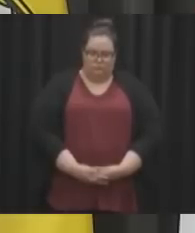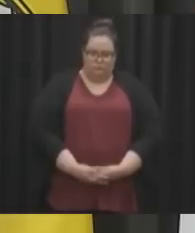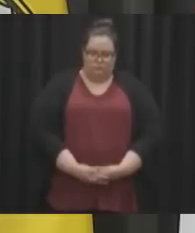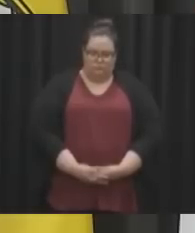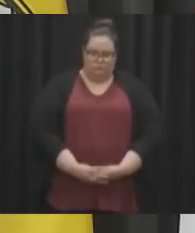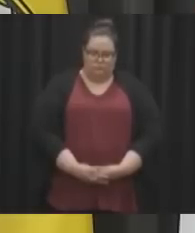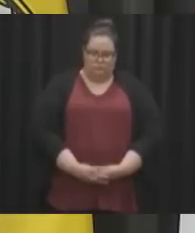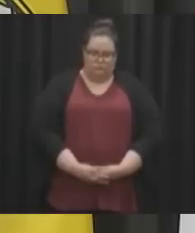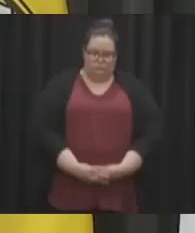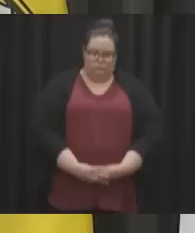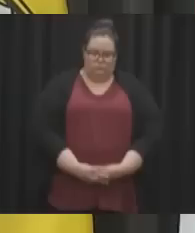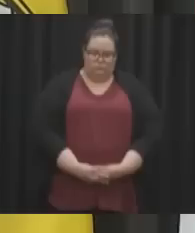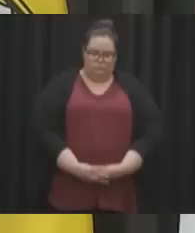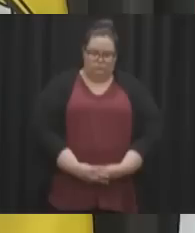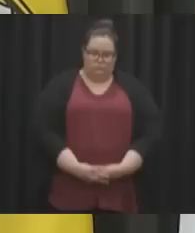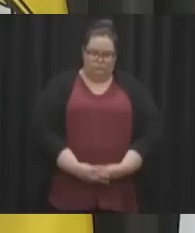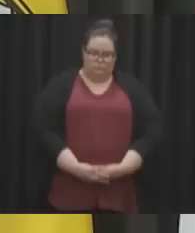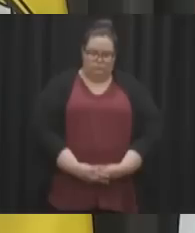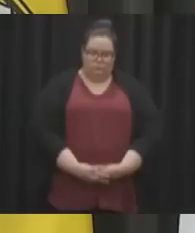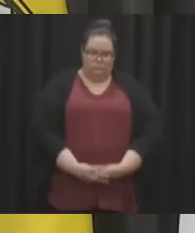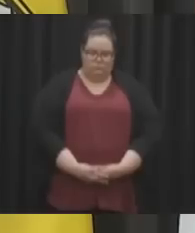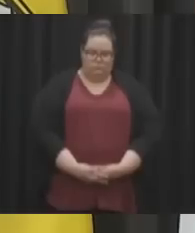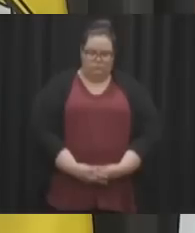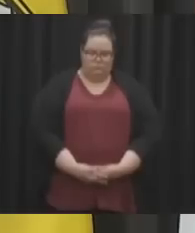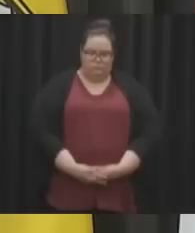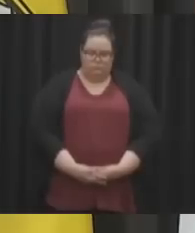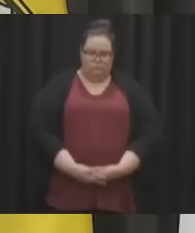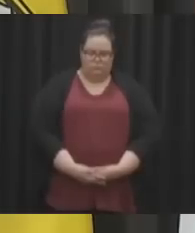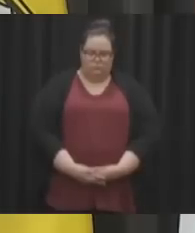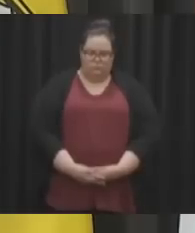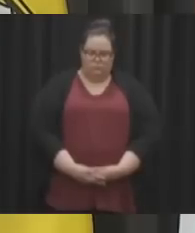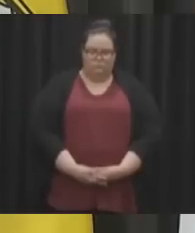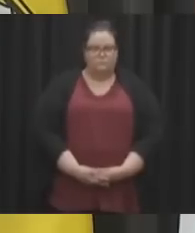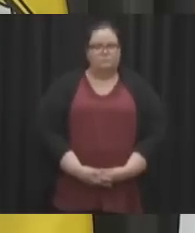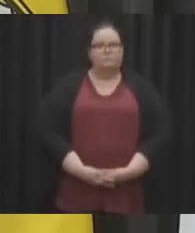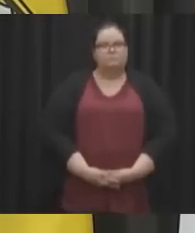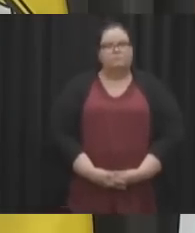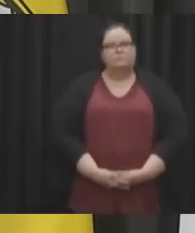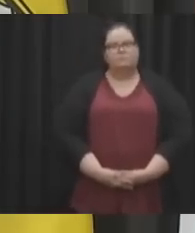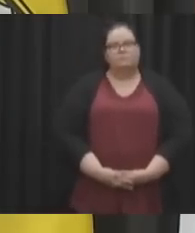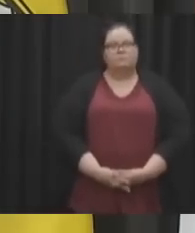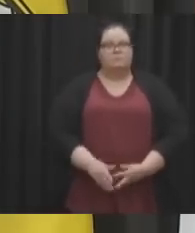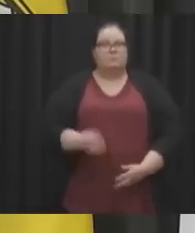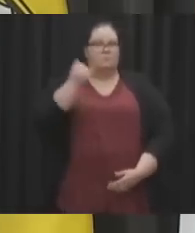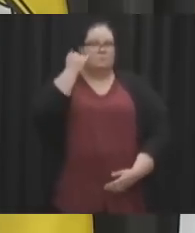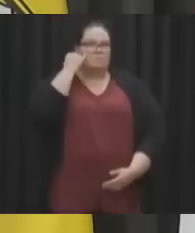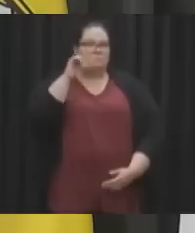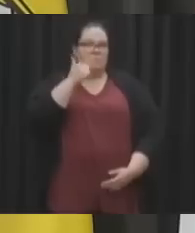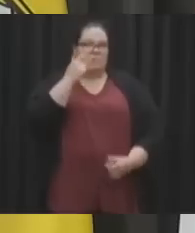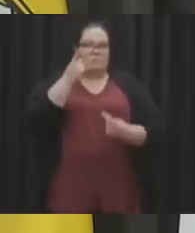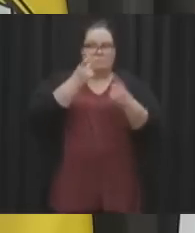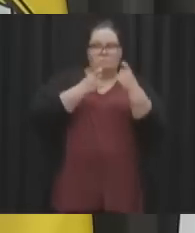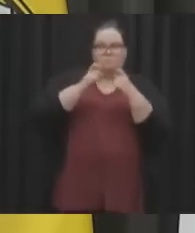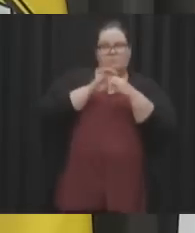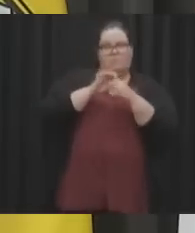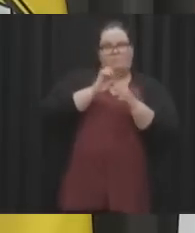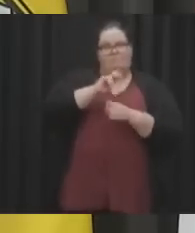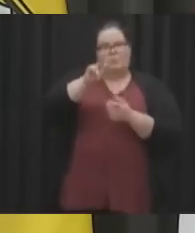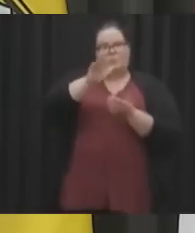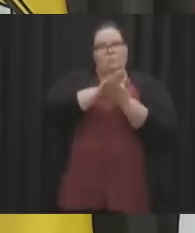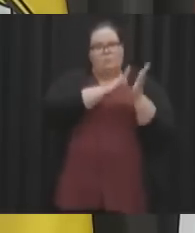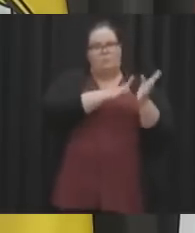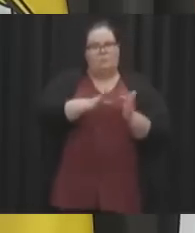home, and children will not be able to change groupings throughout the orange phase, and all field trips will be canceled or